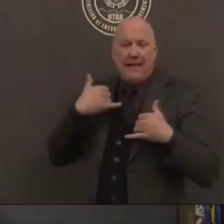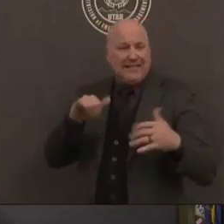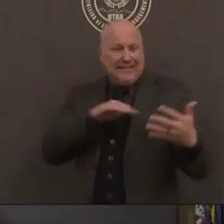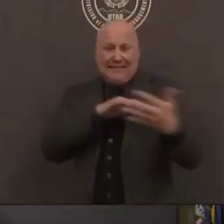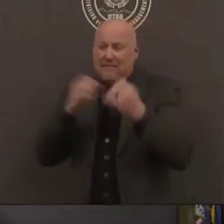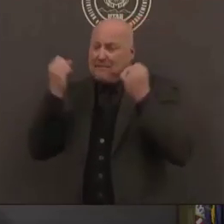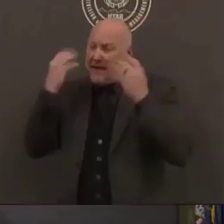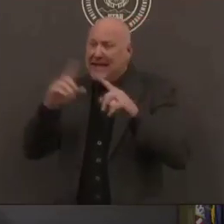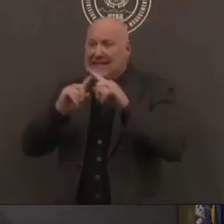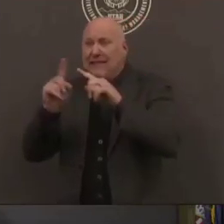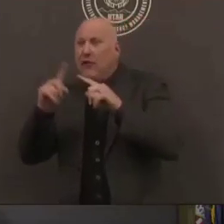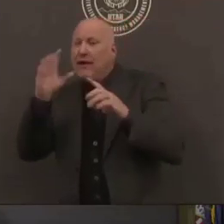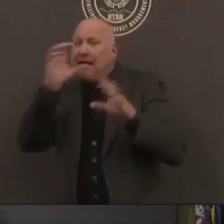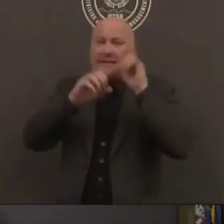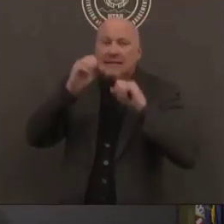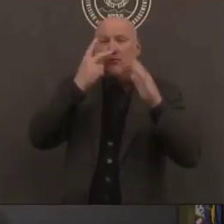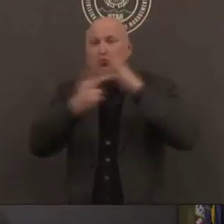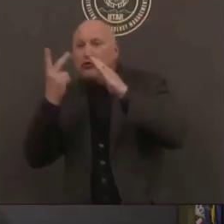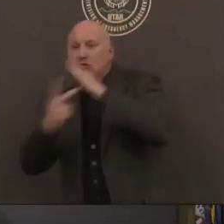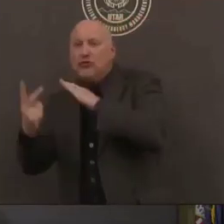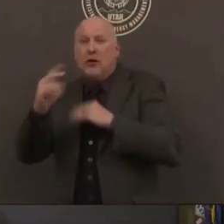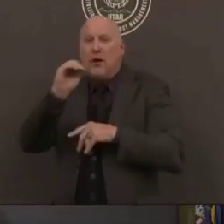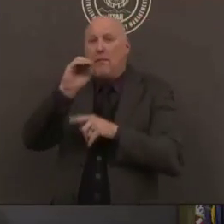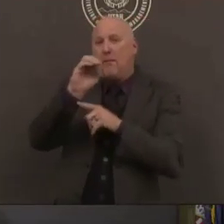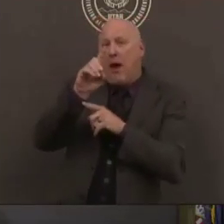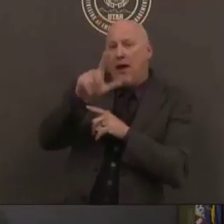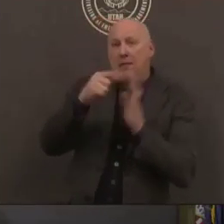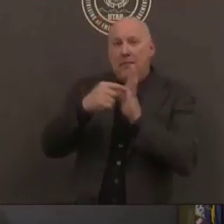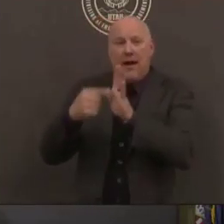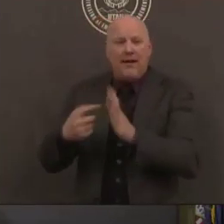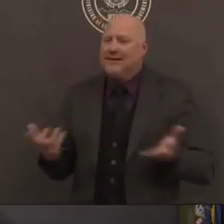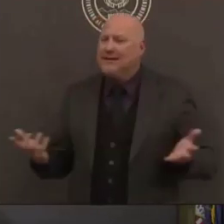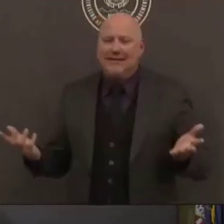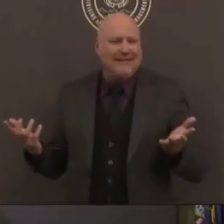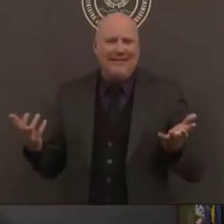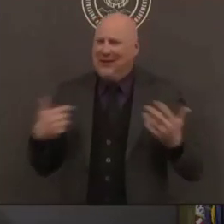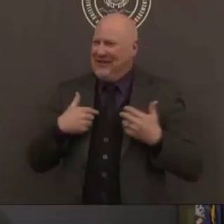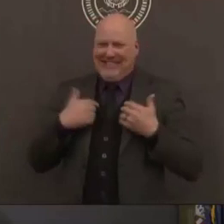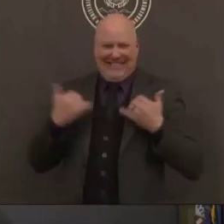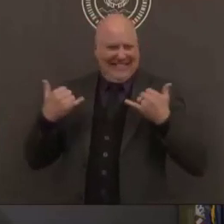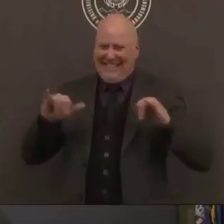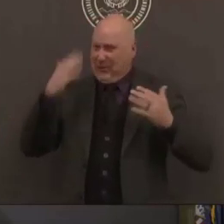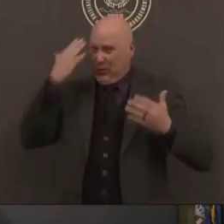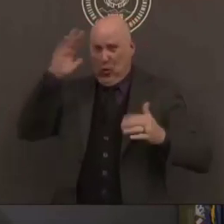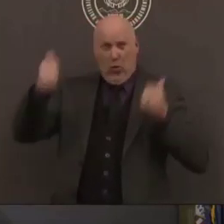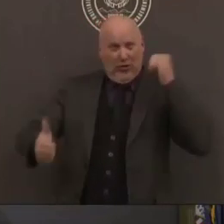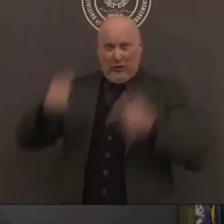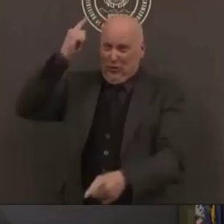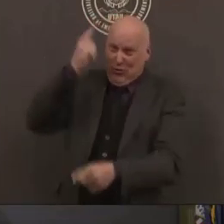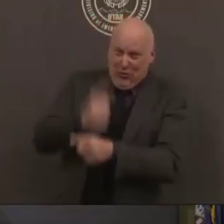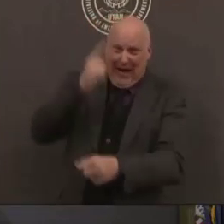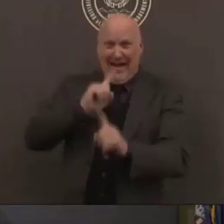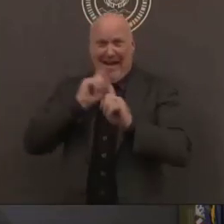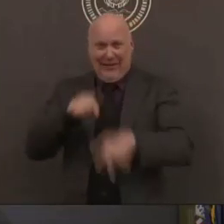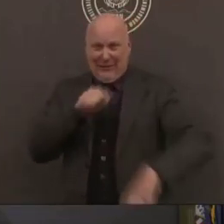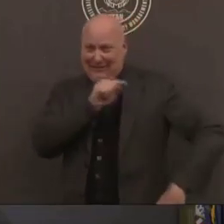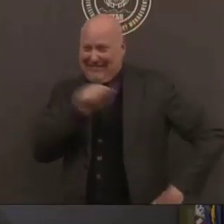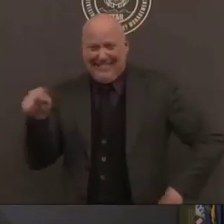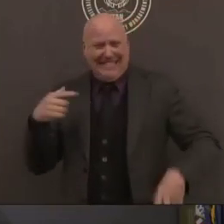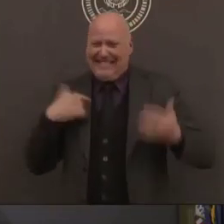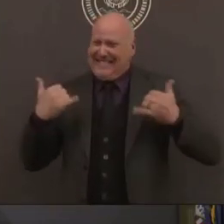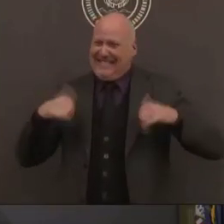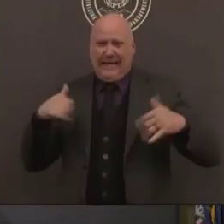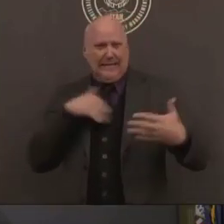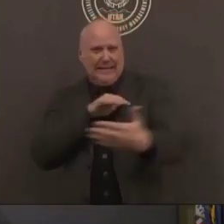for the worst case scenario and hope for the best. Right now, our cases have been growth rate of our cases has been declining over the past